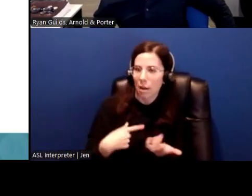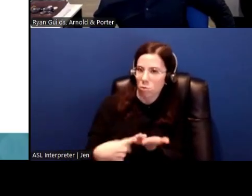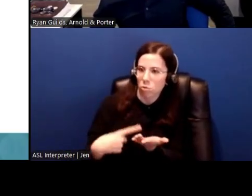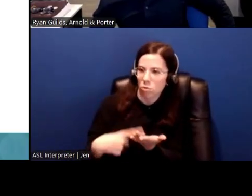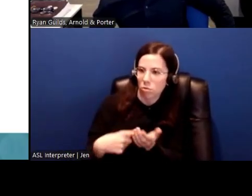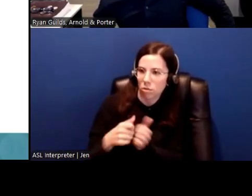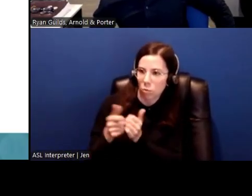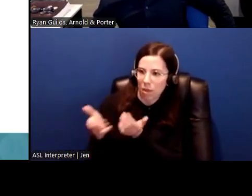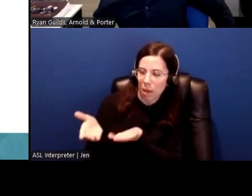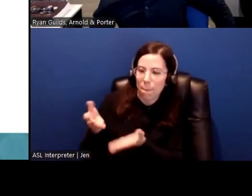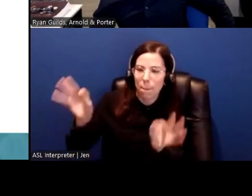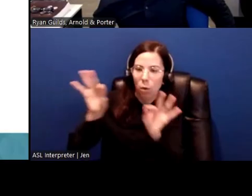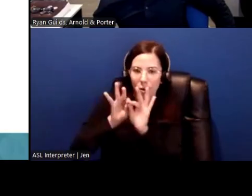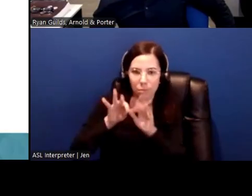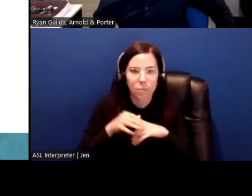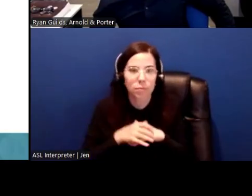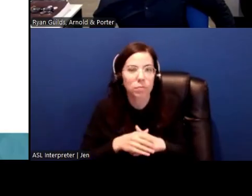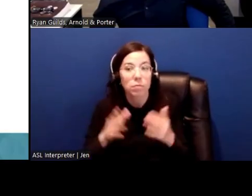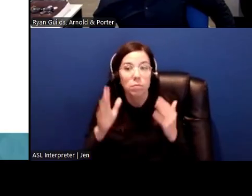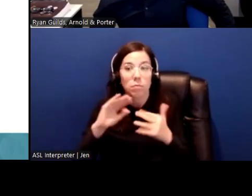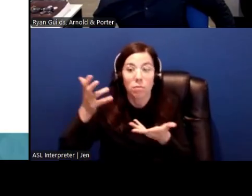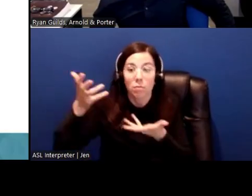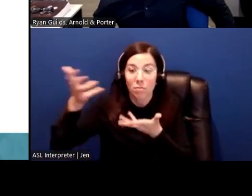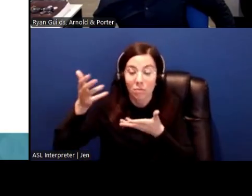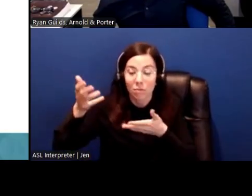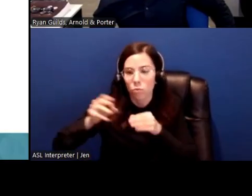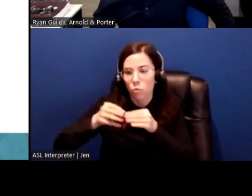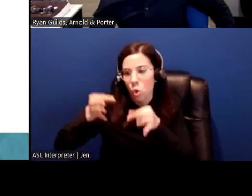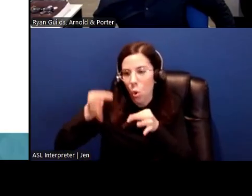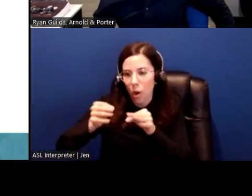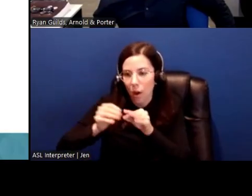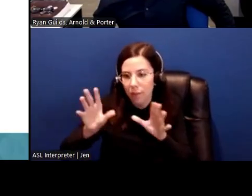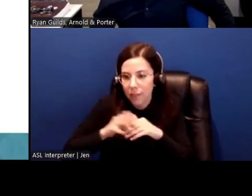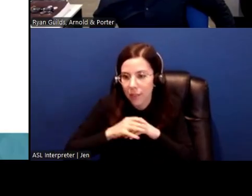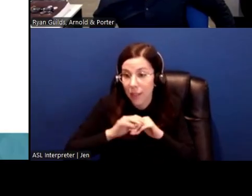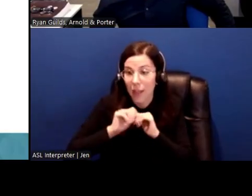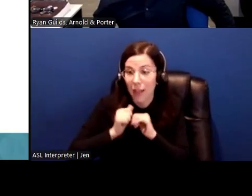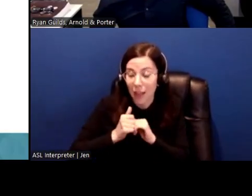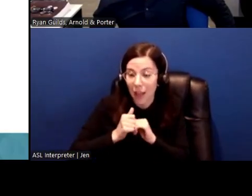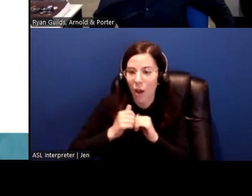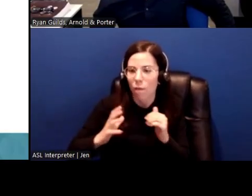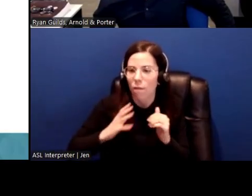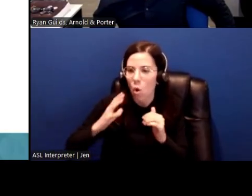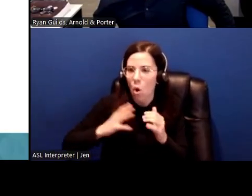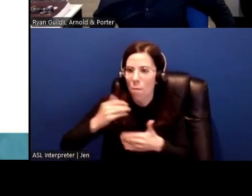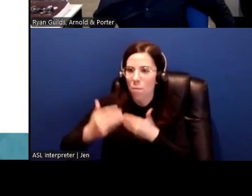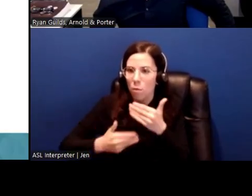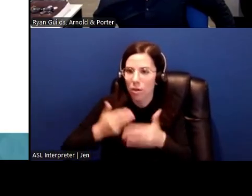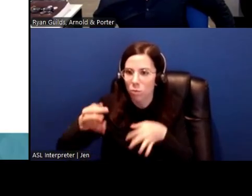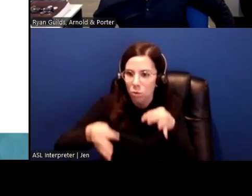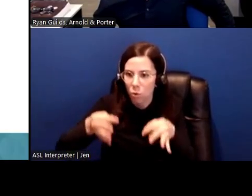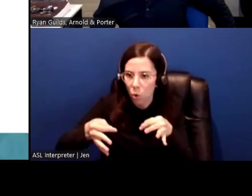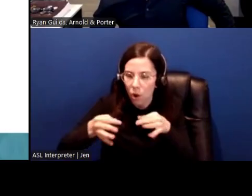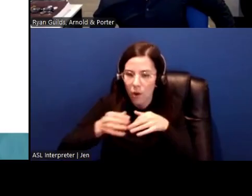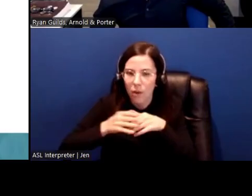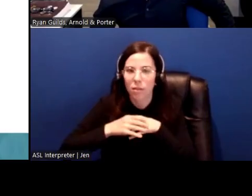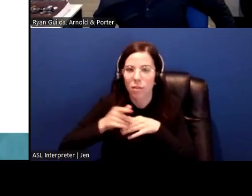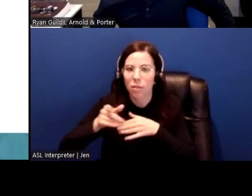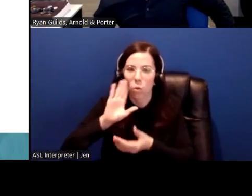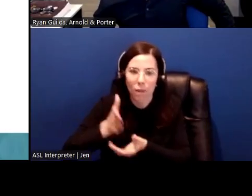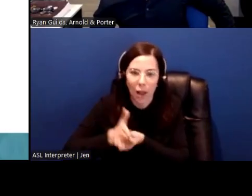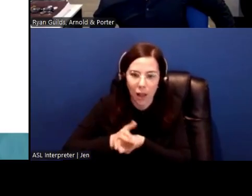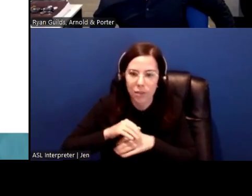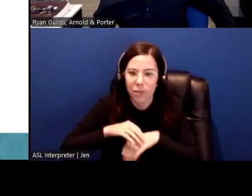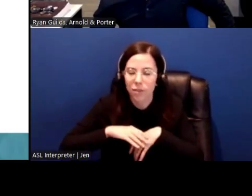important. Interfacing with the court is obvious, right? You're doing that through the formalized process with the courts and in your filings and in your